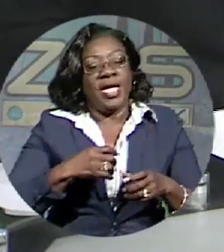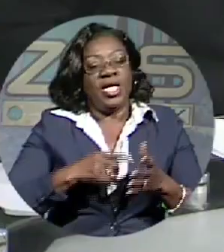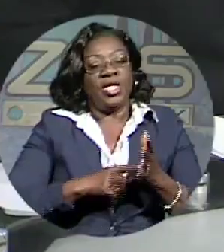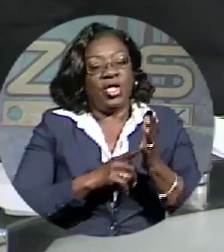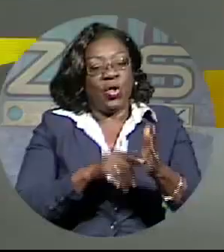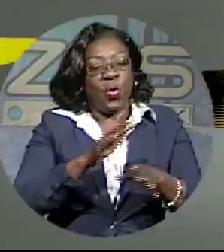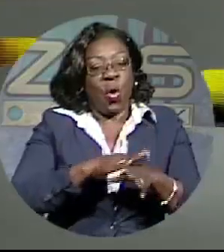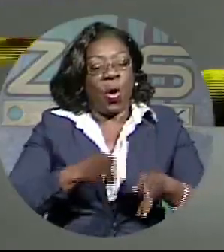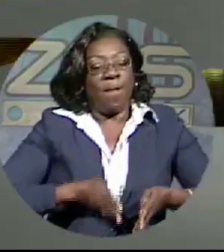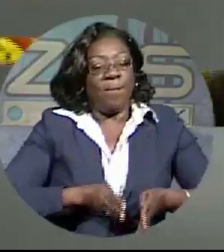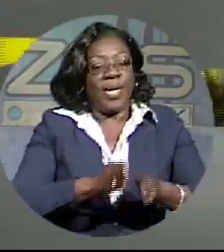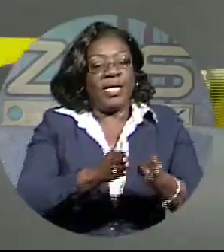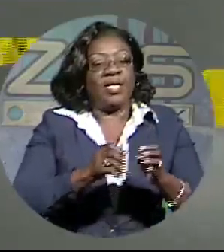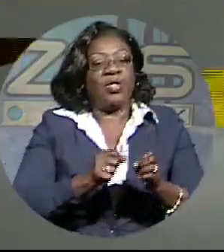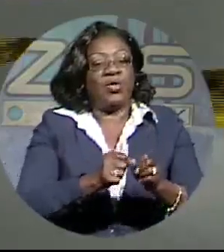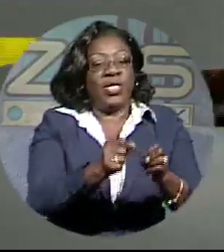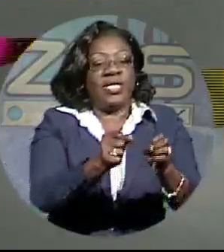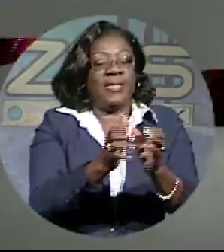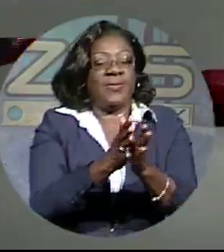look.